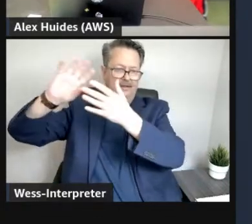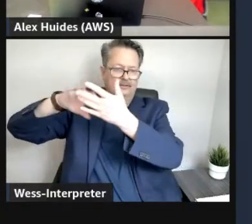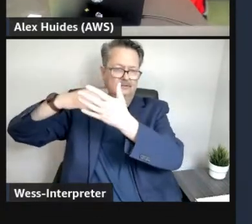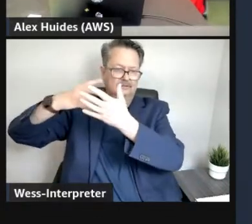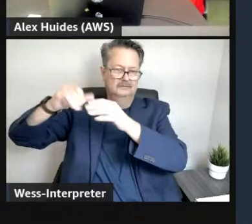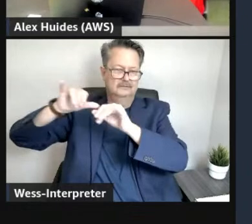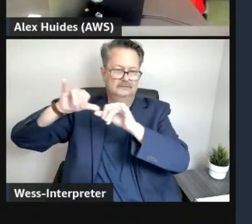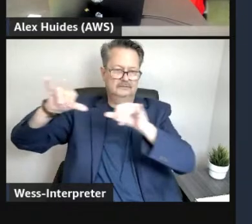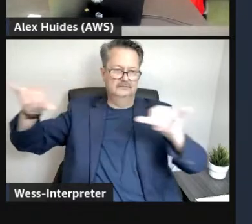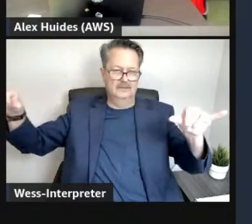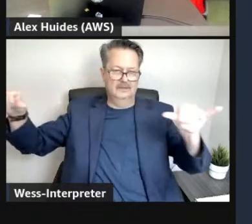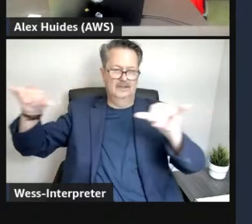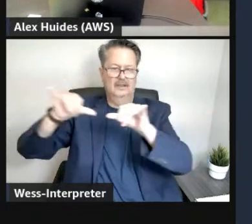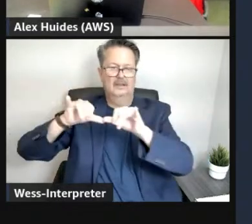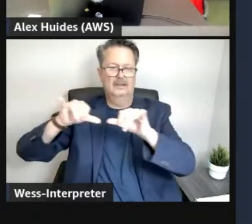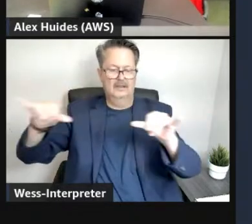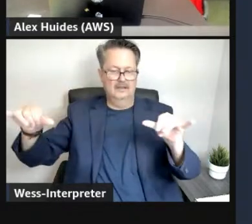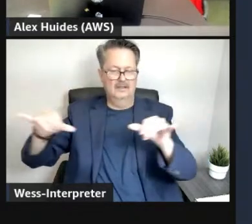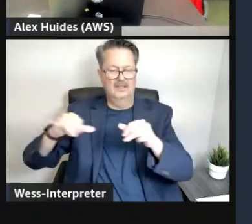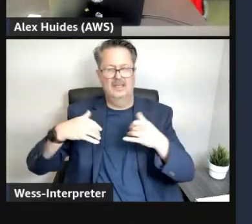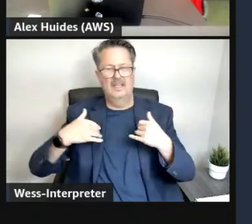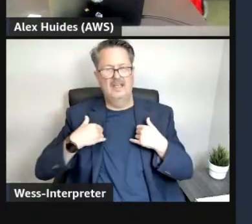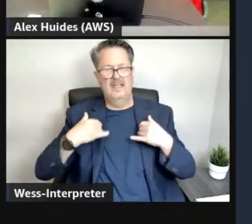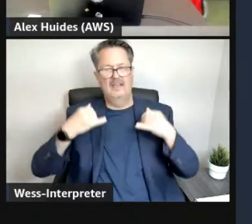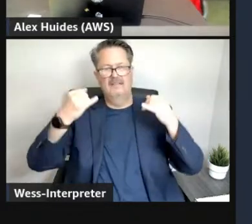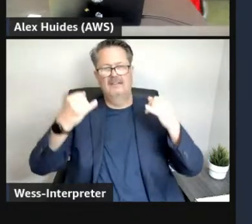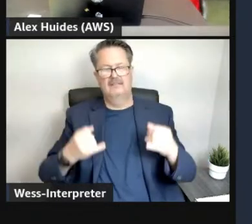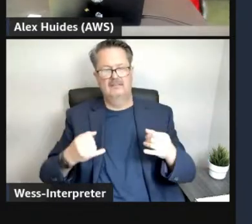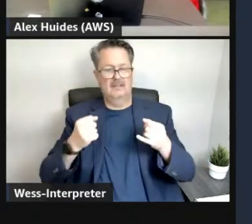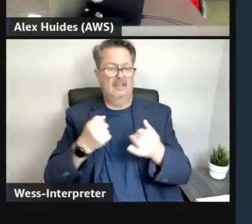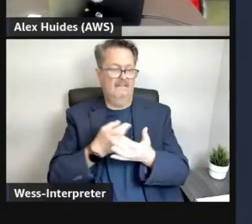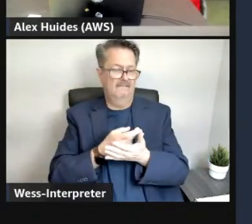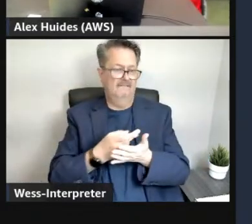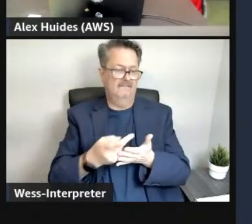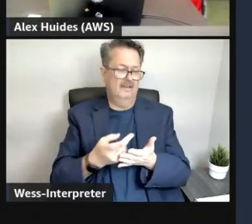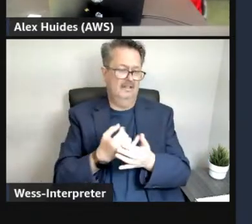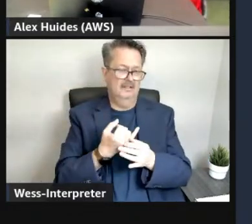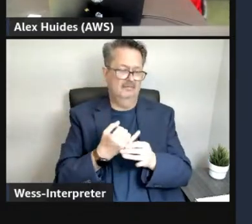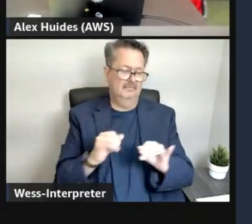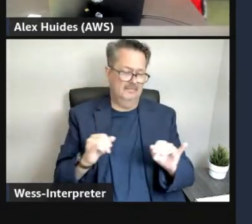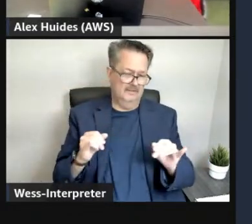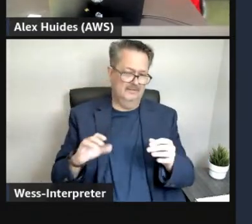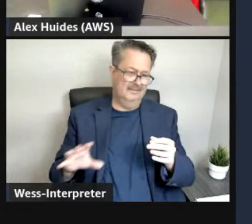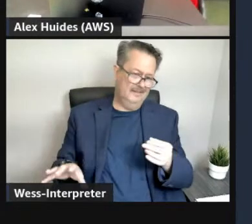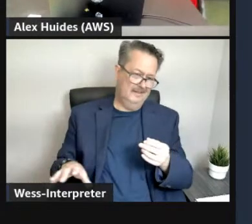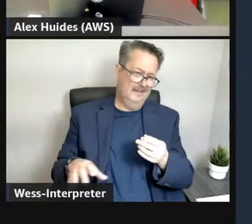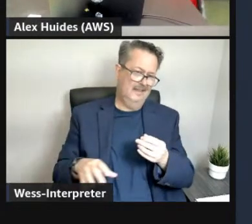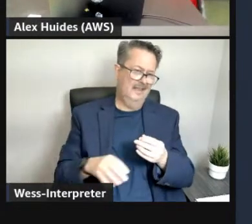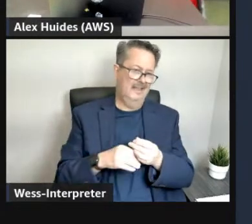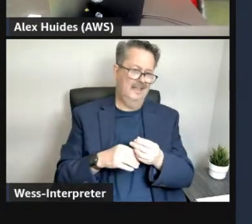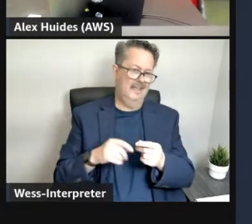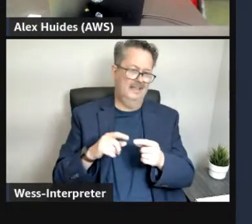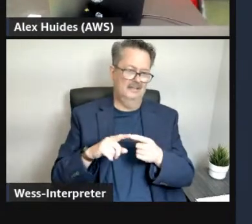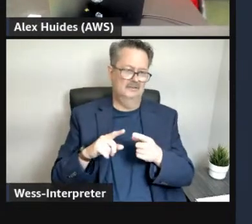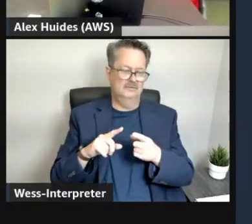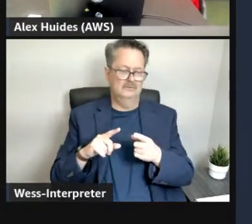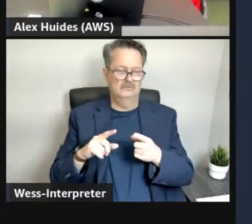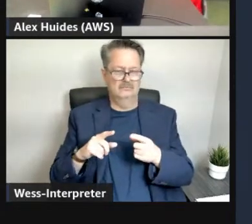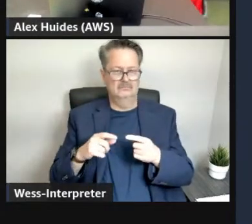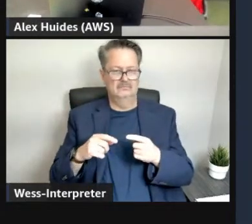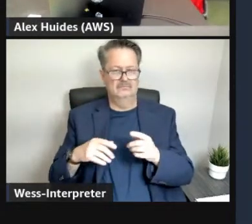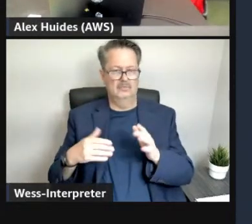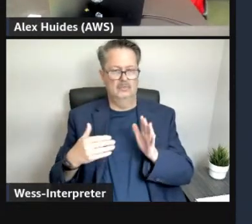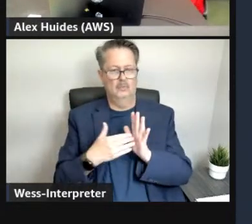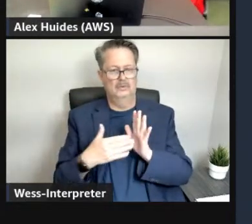scale have these individual components that can fail independently, which adds to the resiliency of the application deployment, but